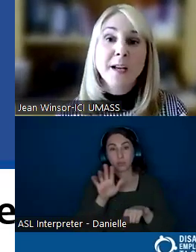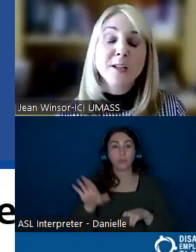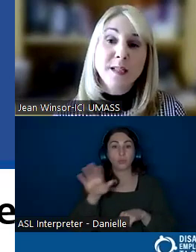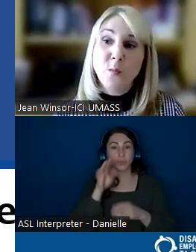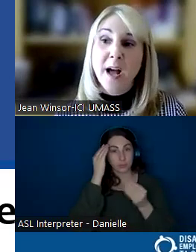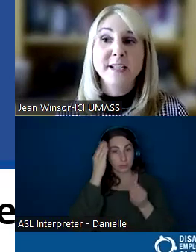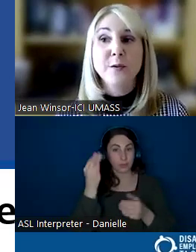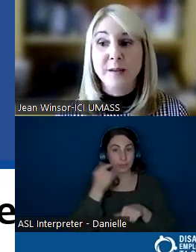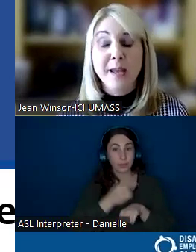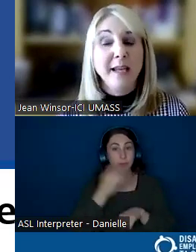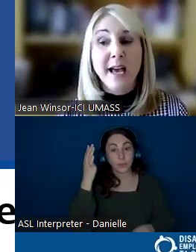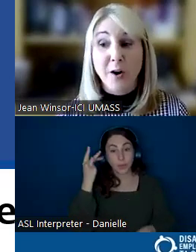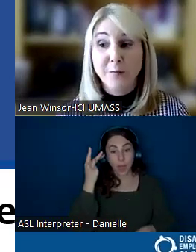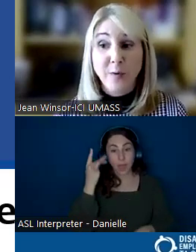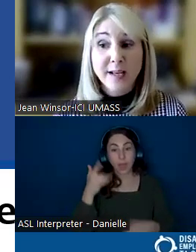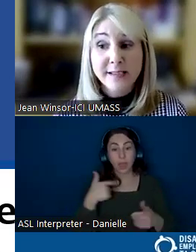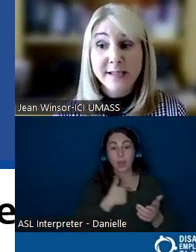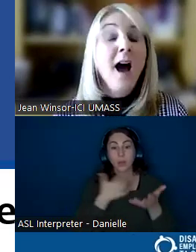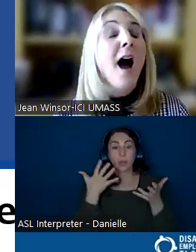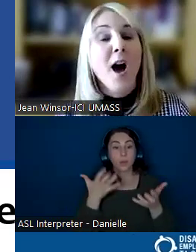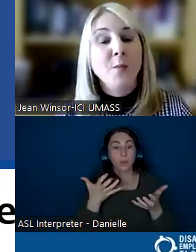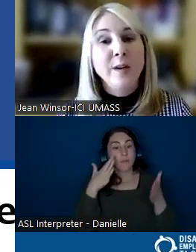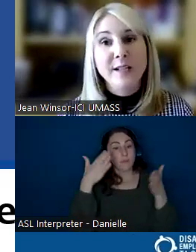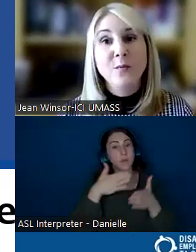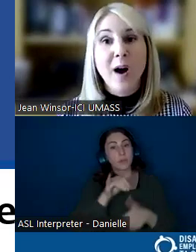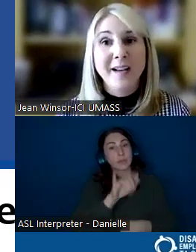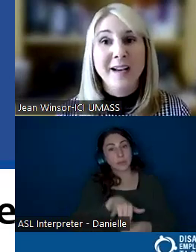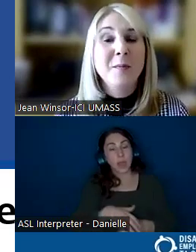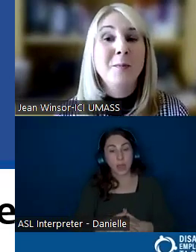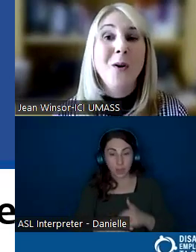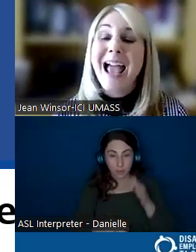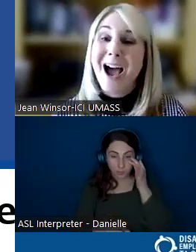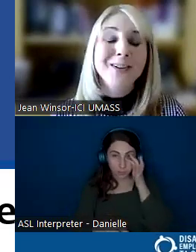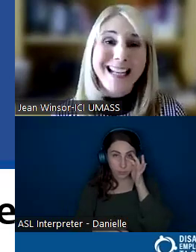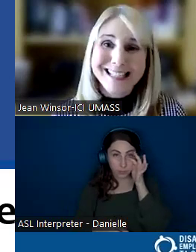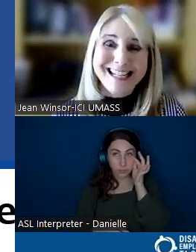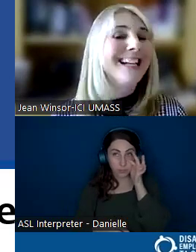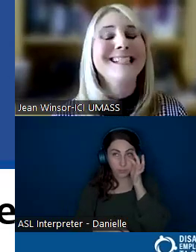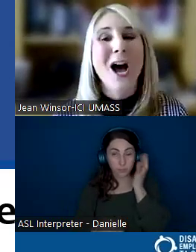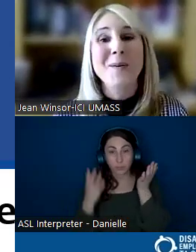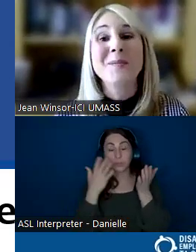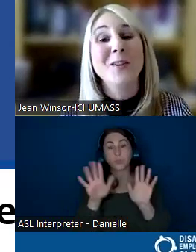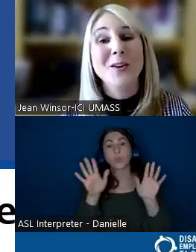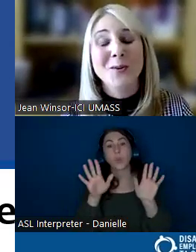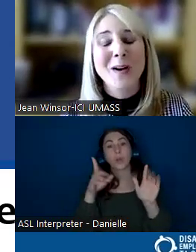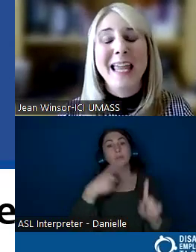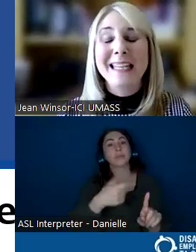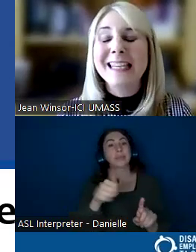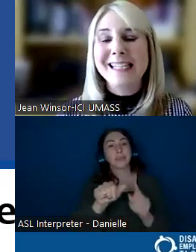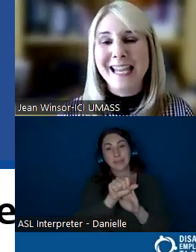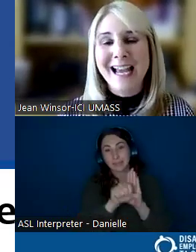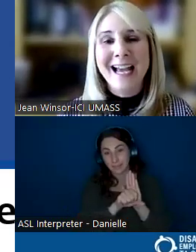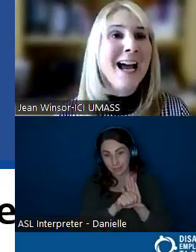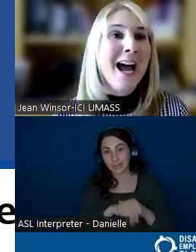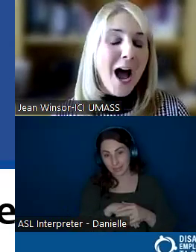part because we wanted to really make that our focus. We didn't want to point out any states. If you in